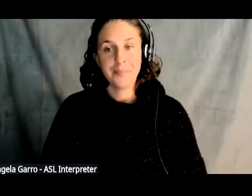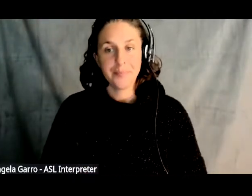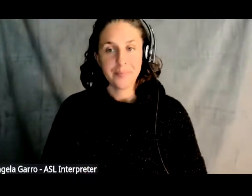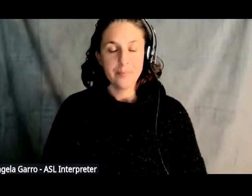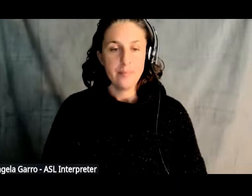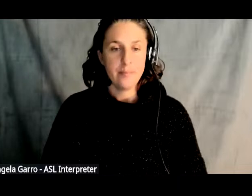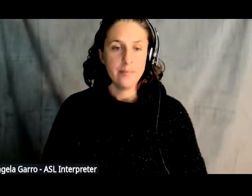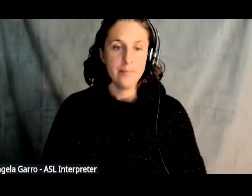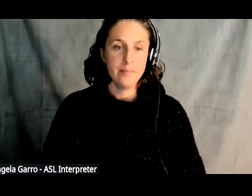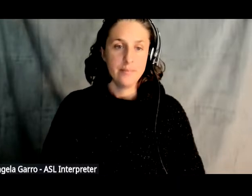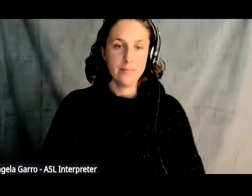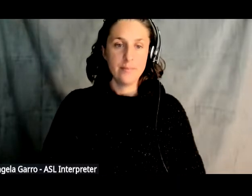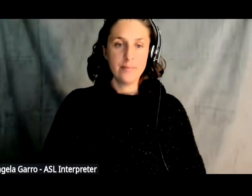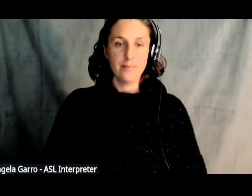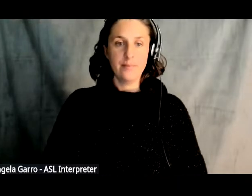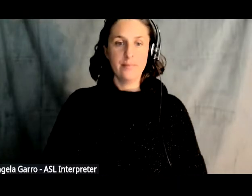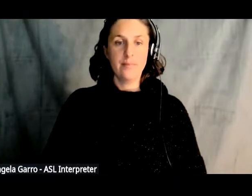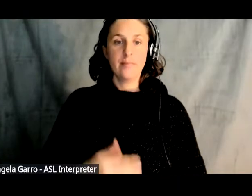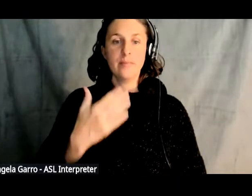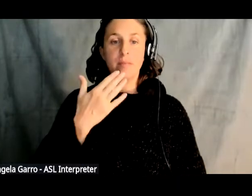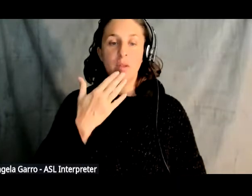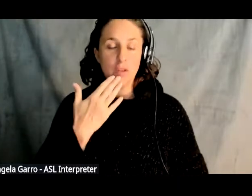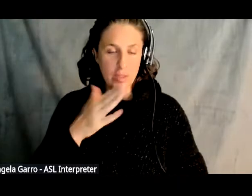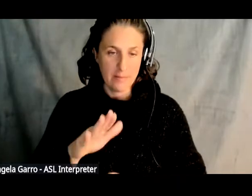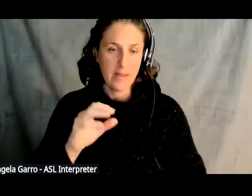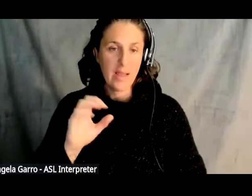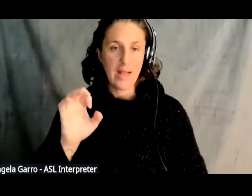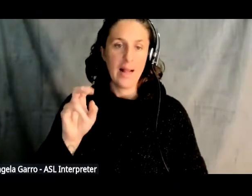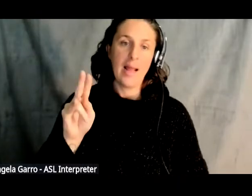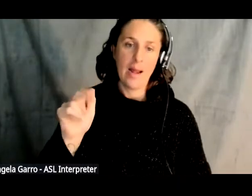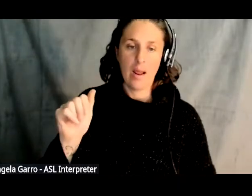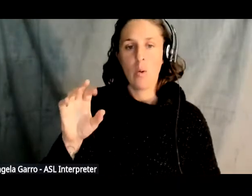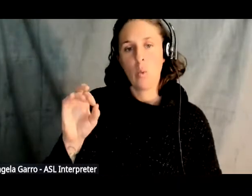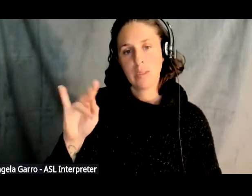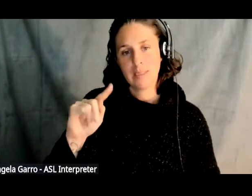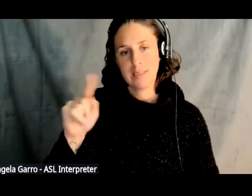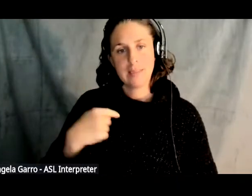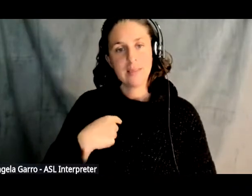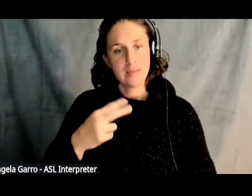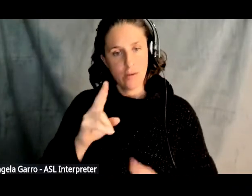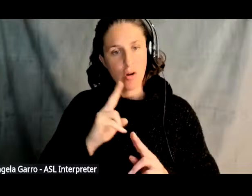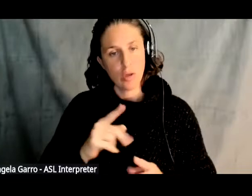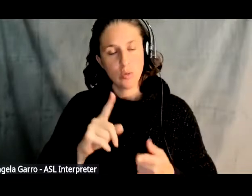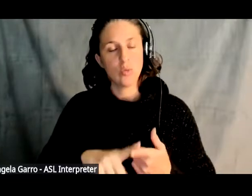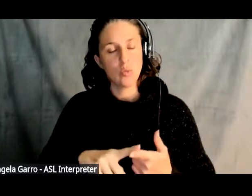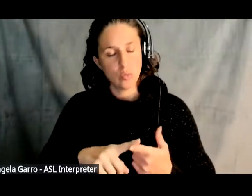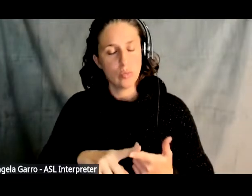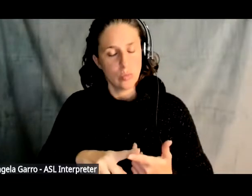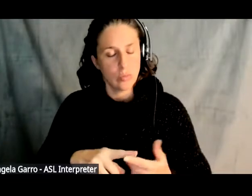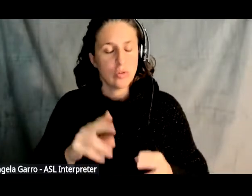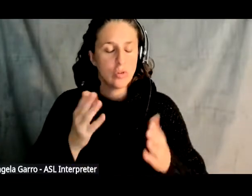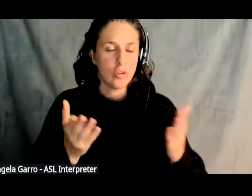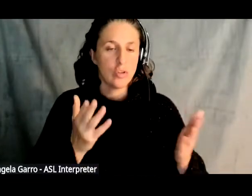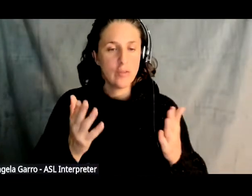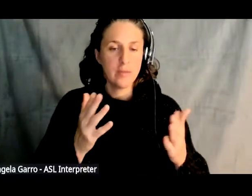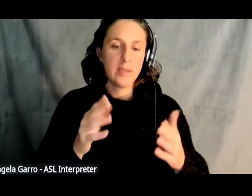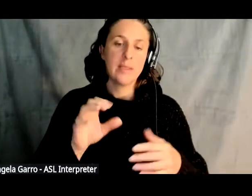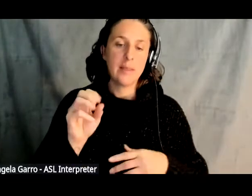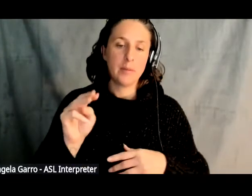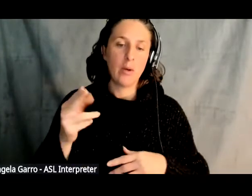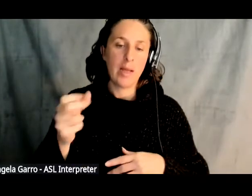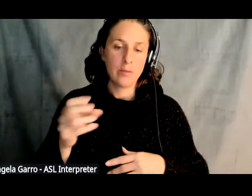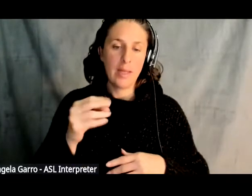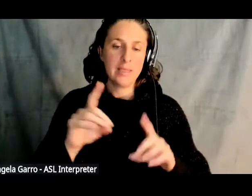Good evening. I'm Elena Ortiz. I've had the honor of serving San Mateo High School in the district for the past 10 years. As